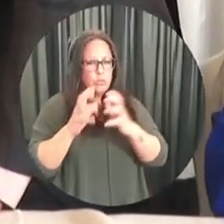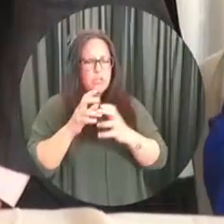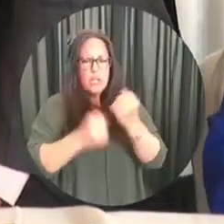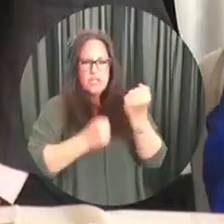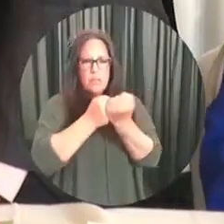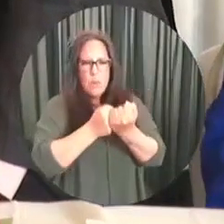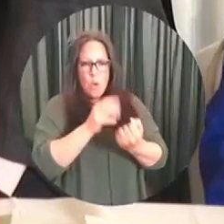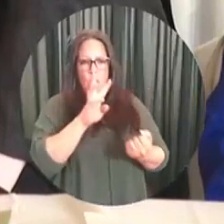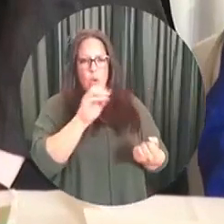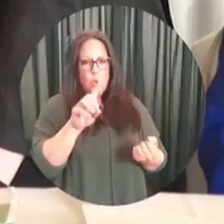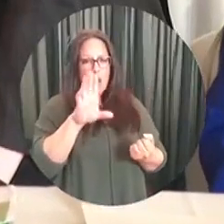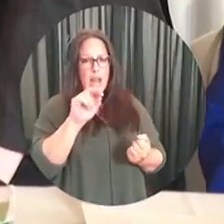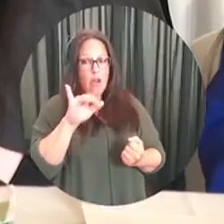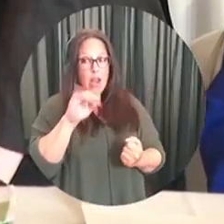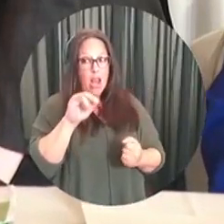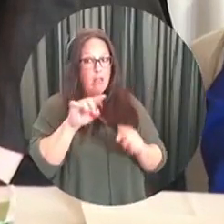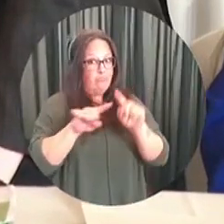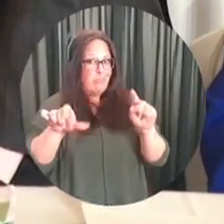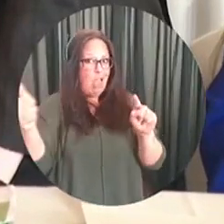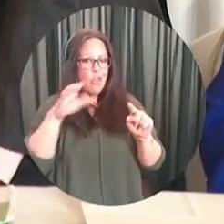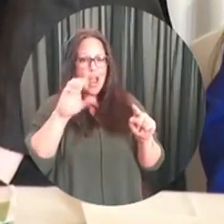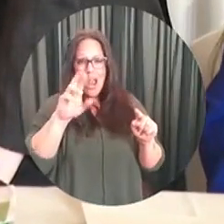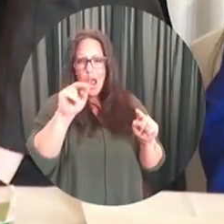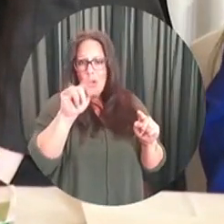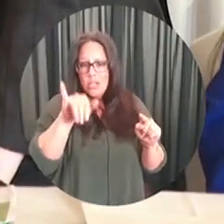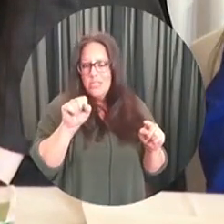other counties, and